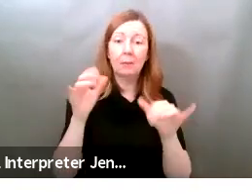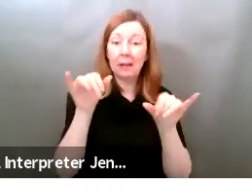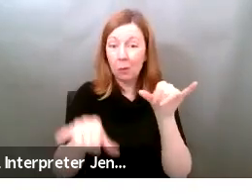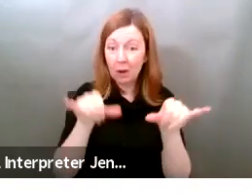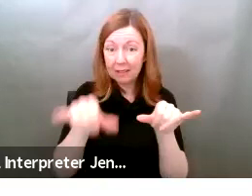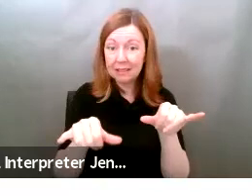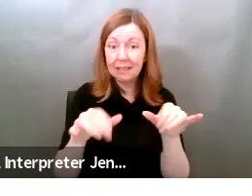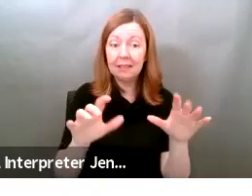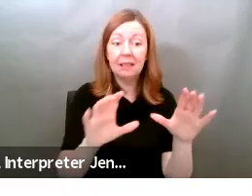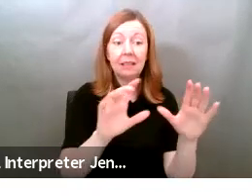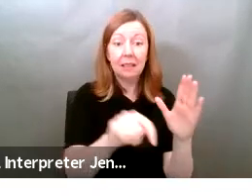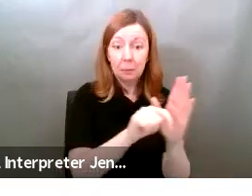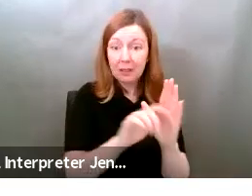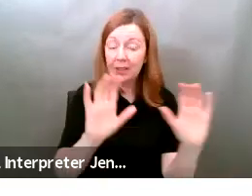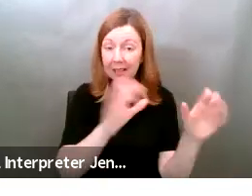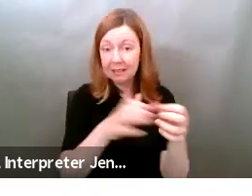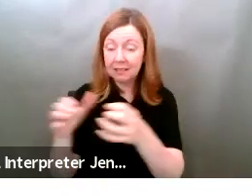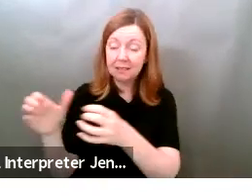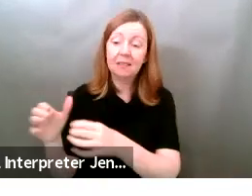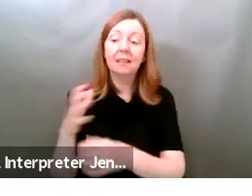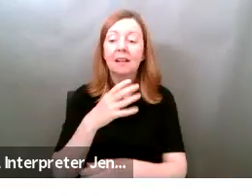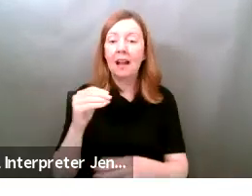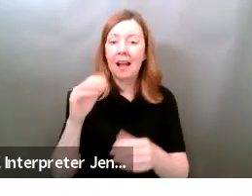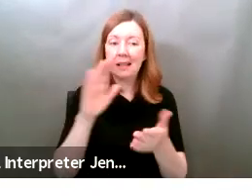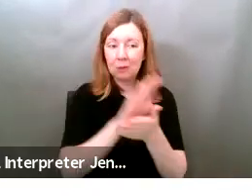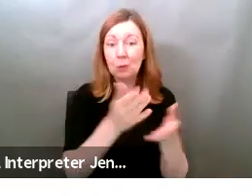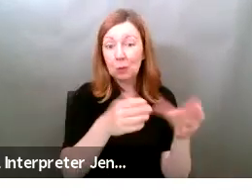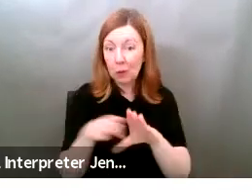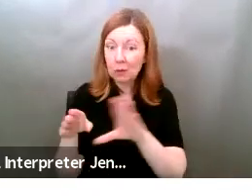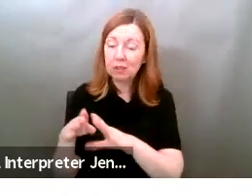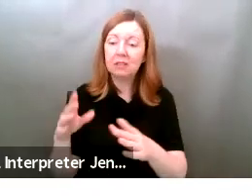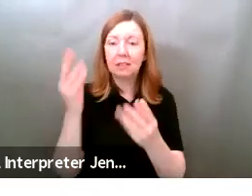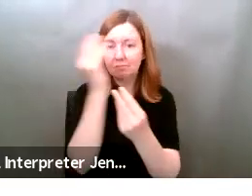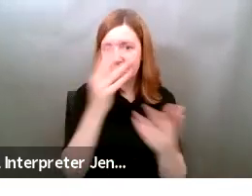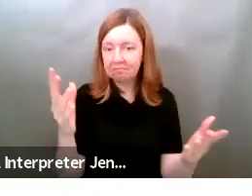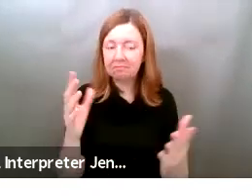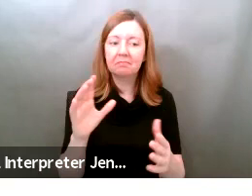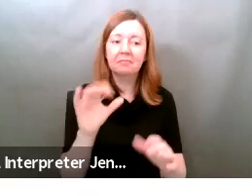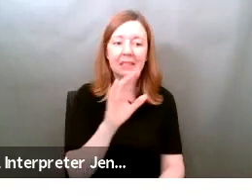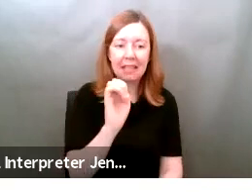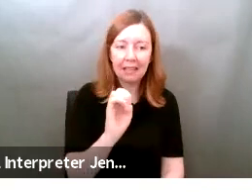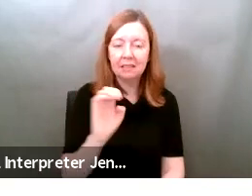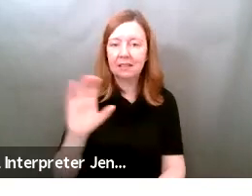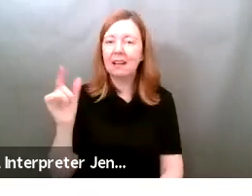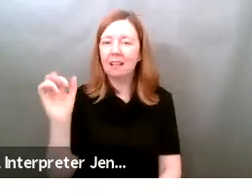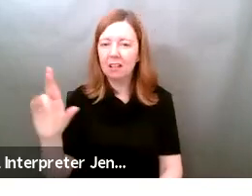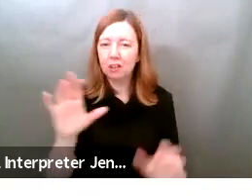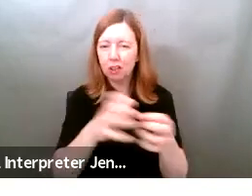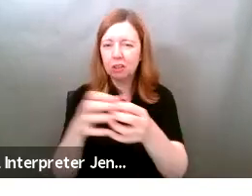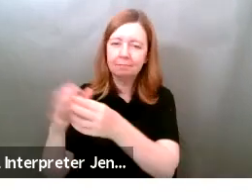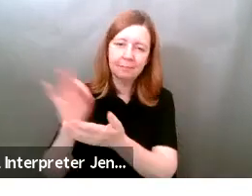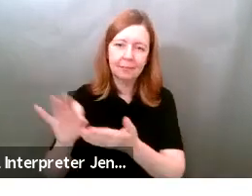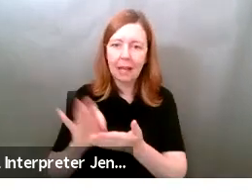and school closures, and internally report on overall case and cluster counts by school.